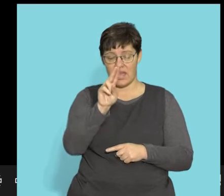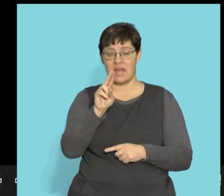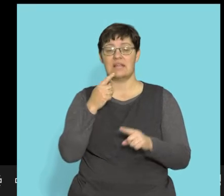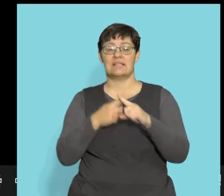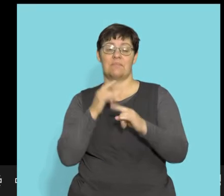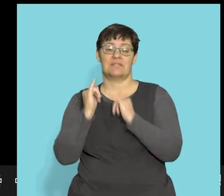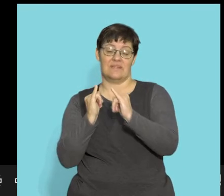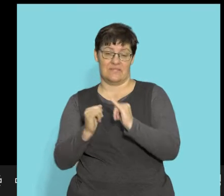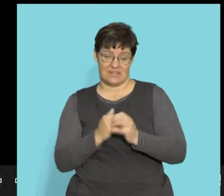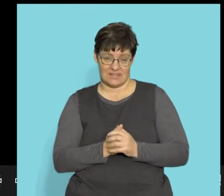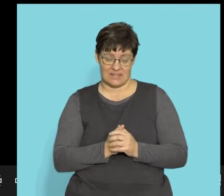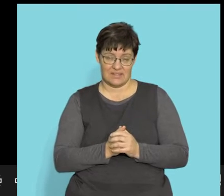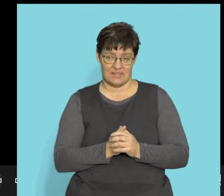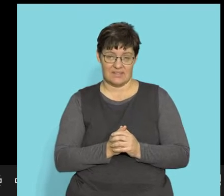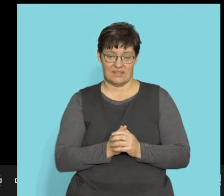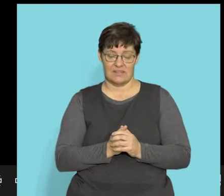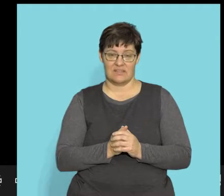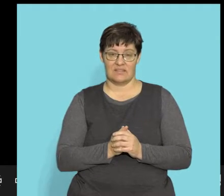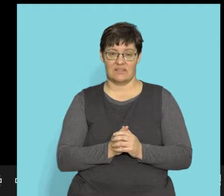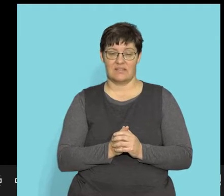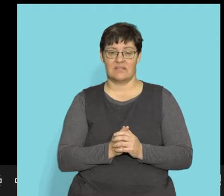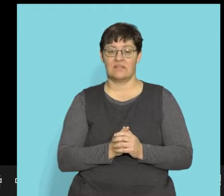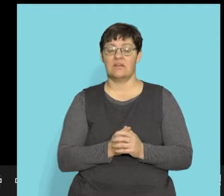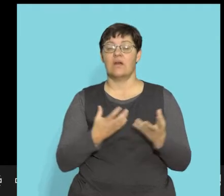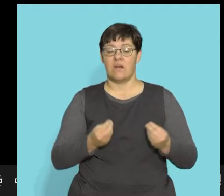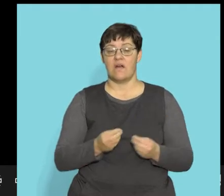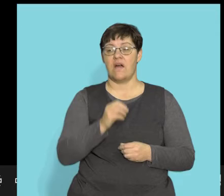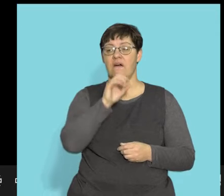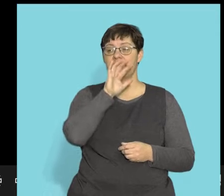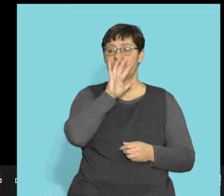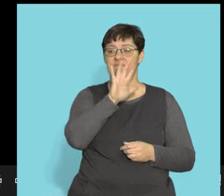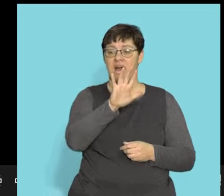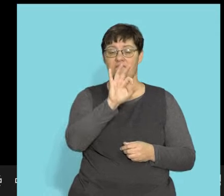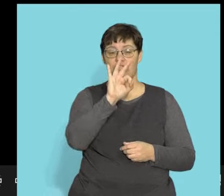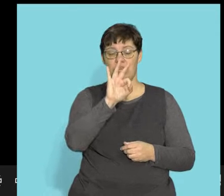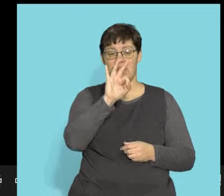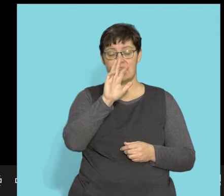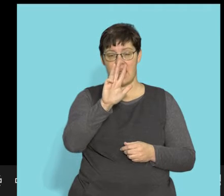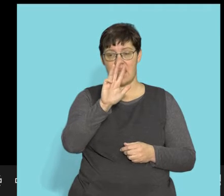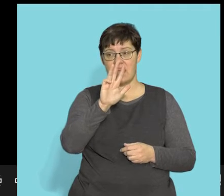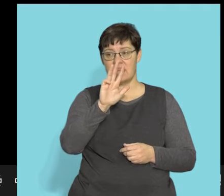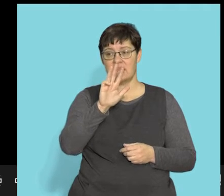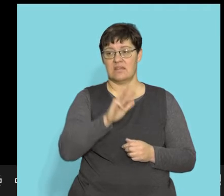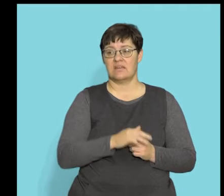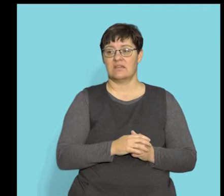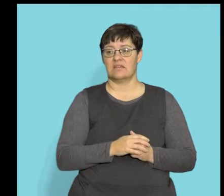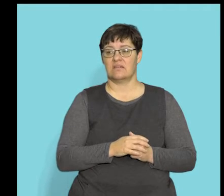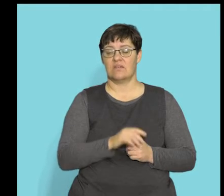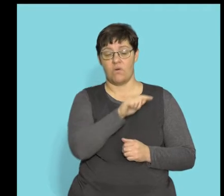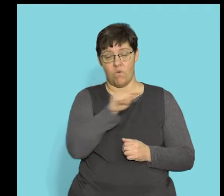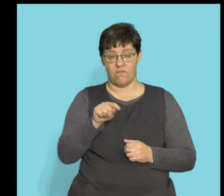squared multiplied by 11, which is going to give me 539 over 4 pi.